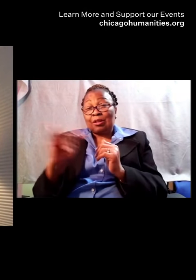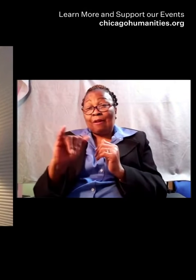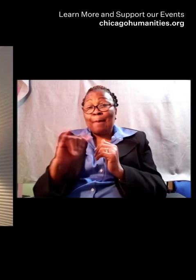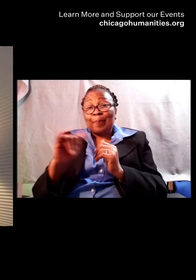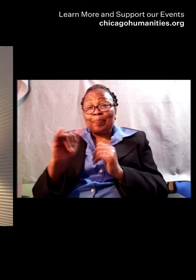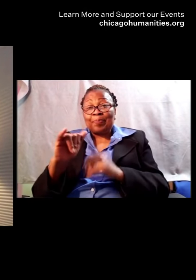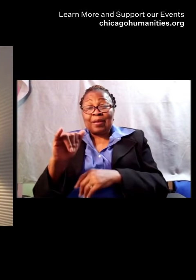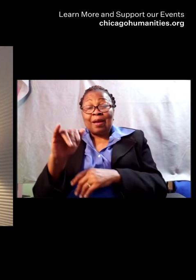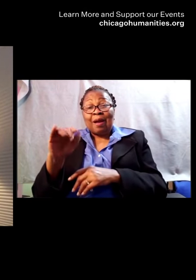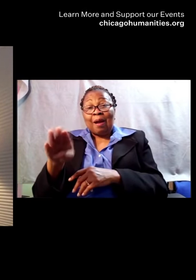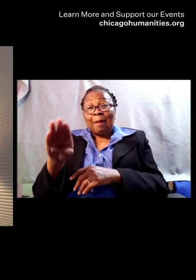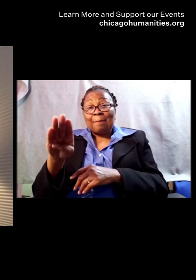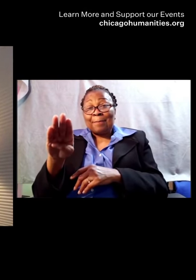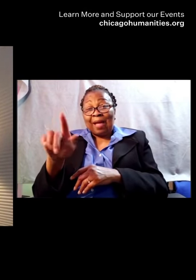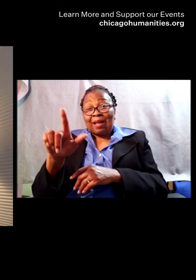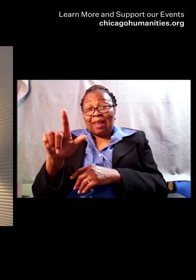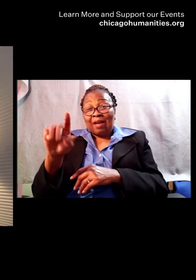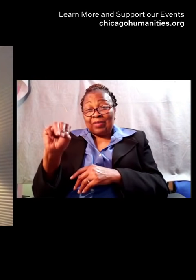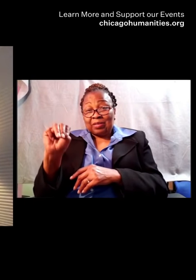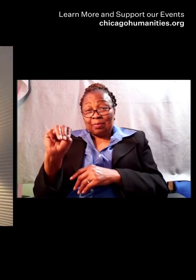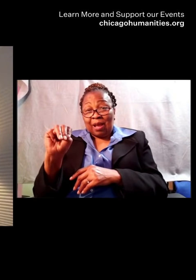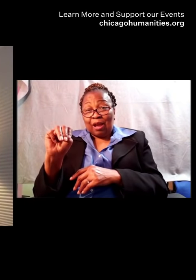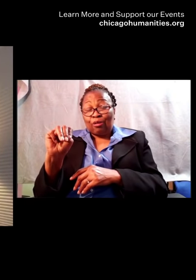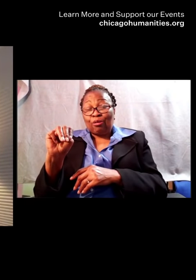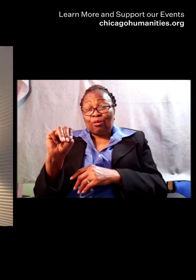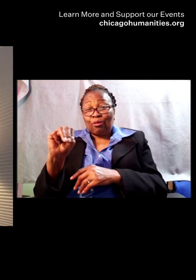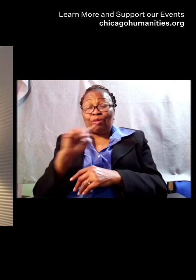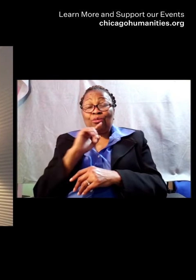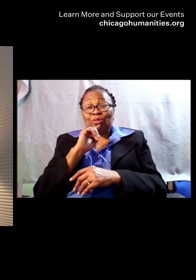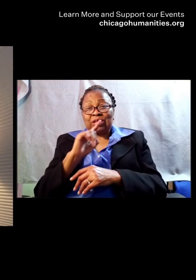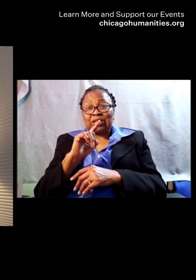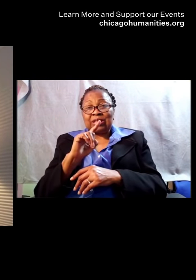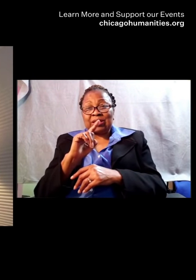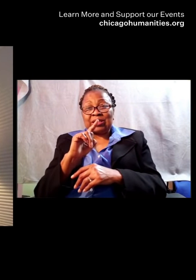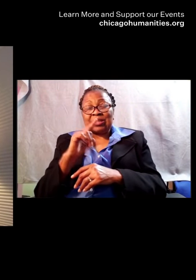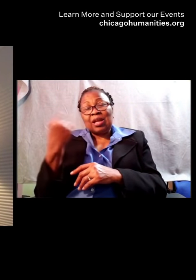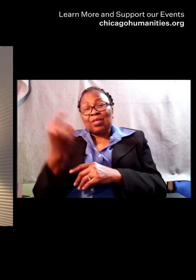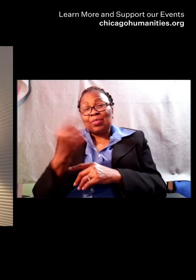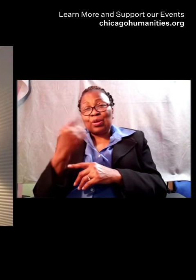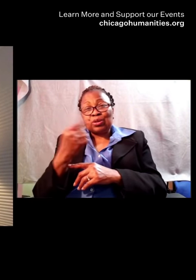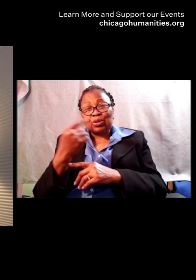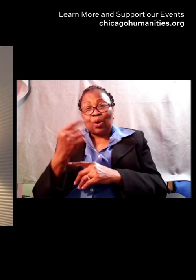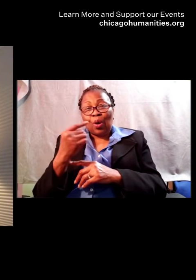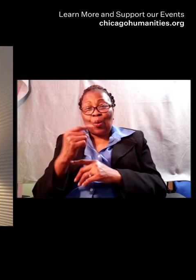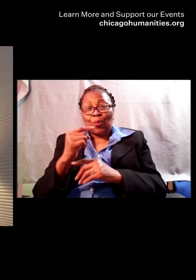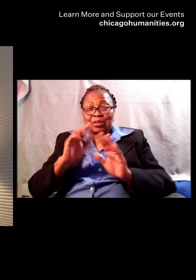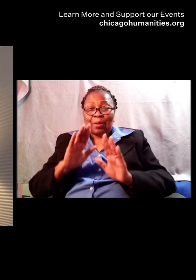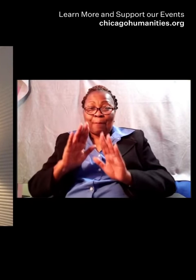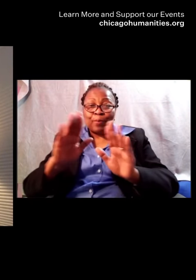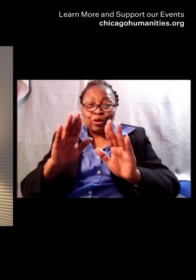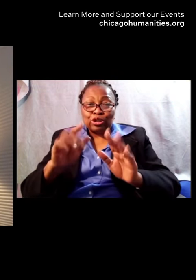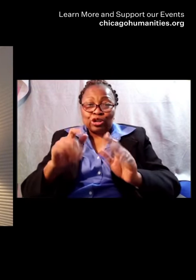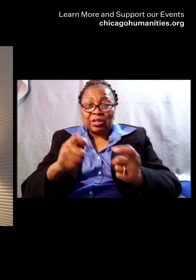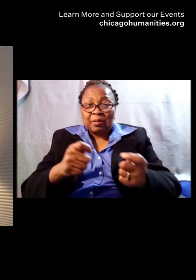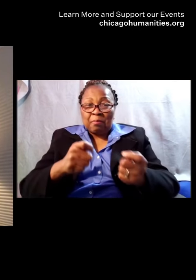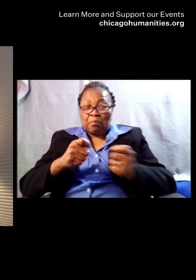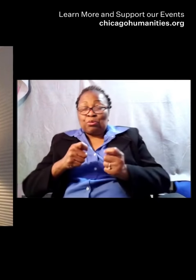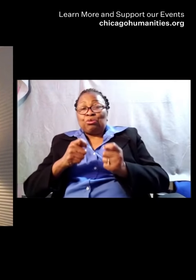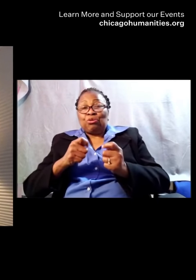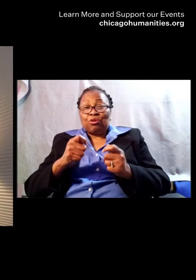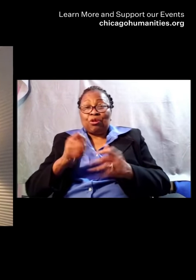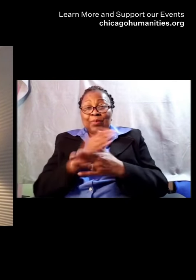Matter, which is so there's always a push and pull between I and